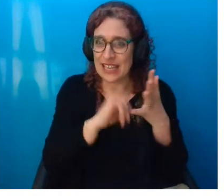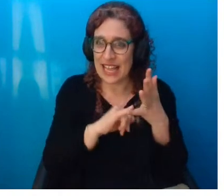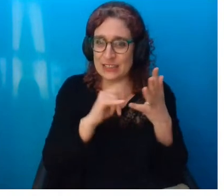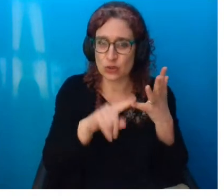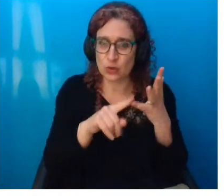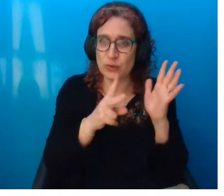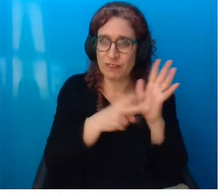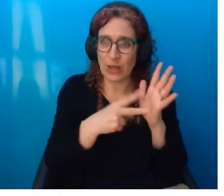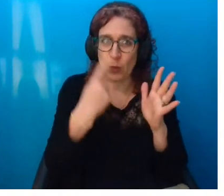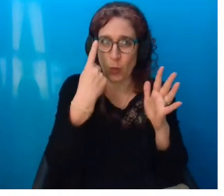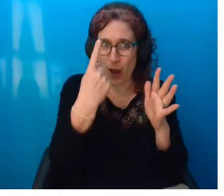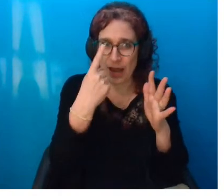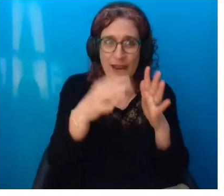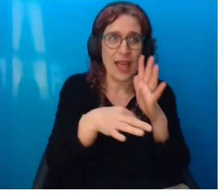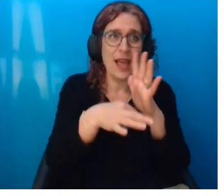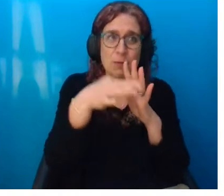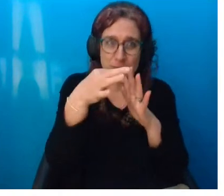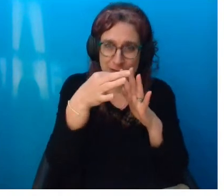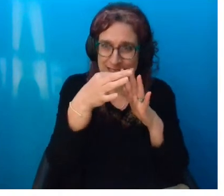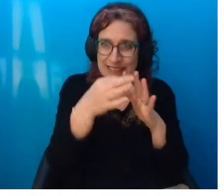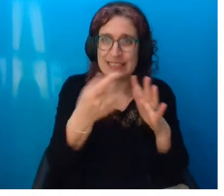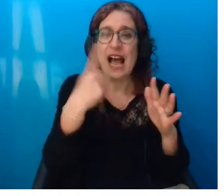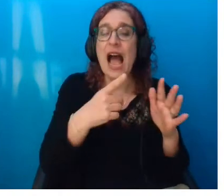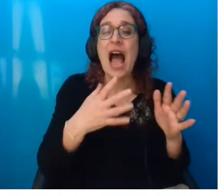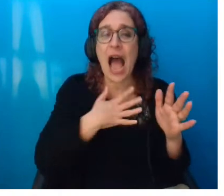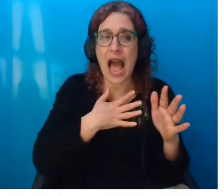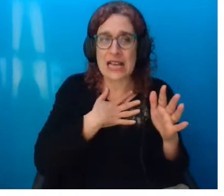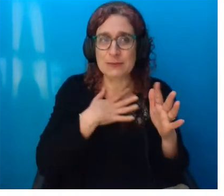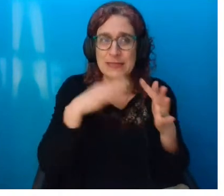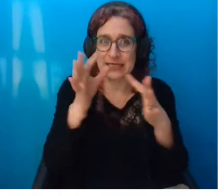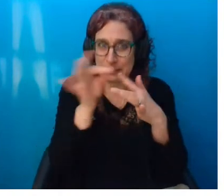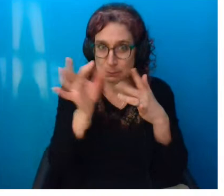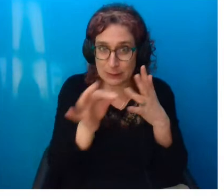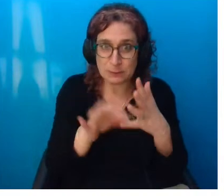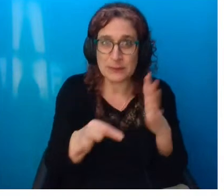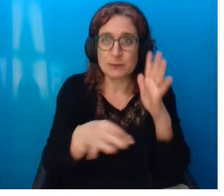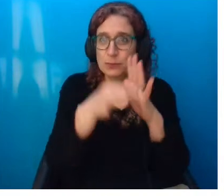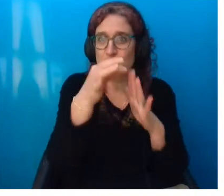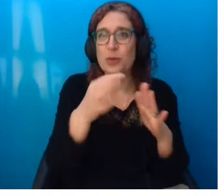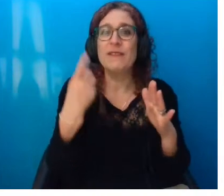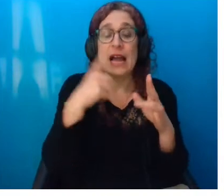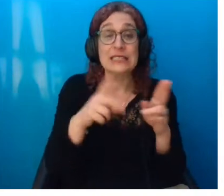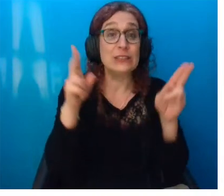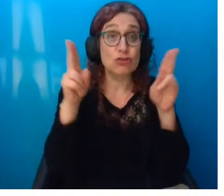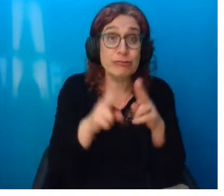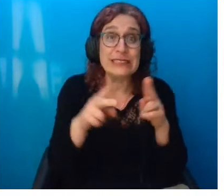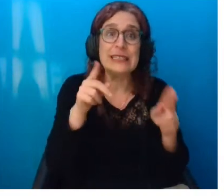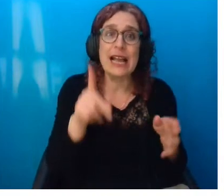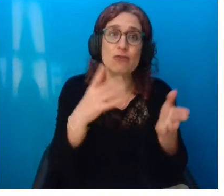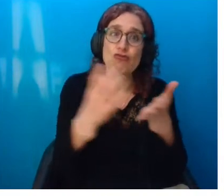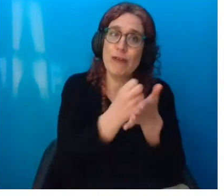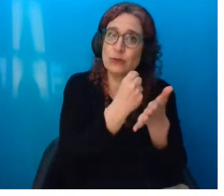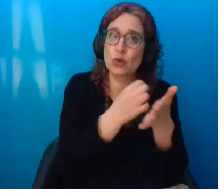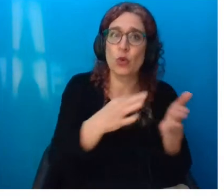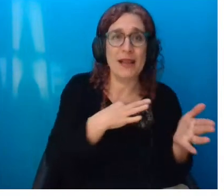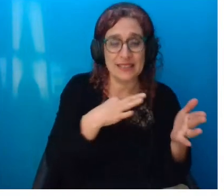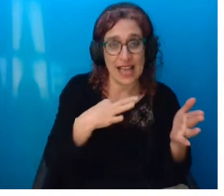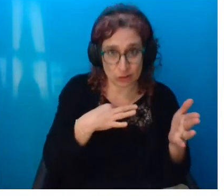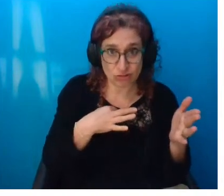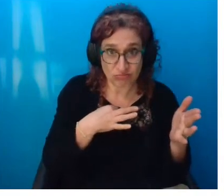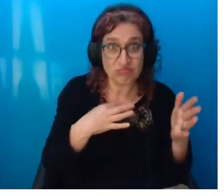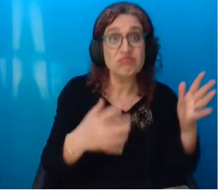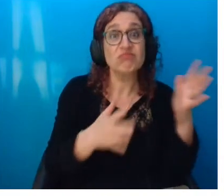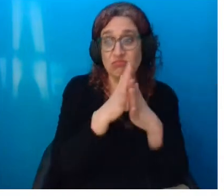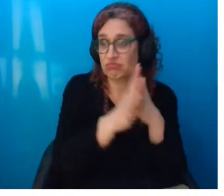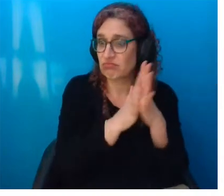improved, asthma symptom scores improved, and that there was a decrease in rescue medication. So there's little doubt whatsoever that